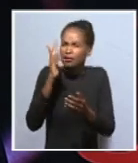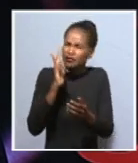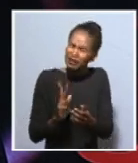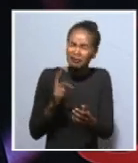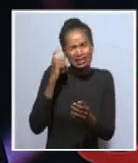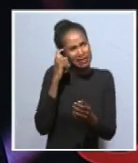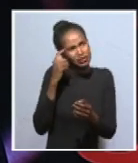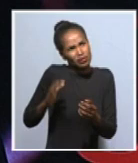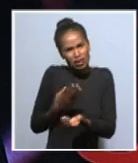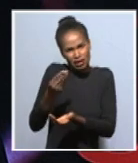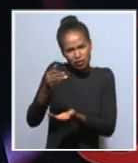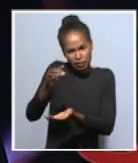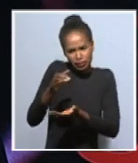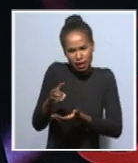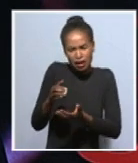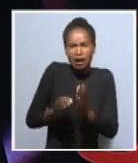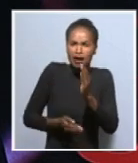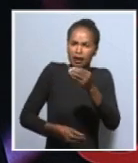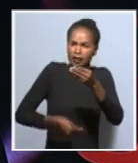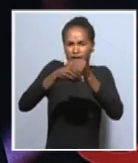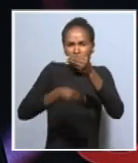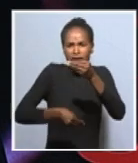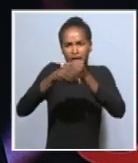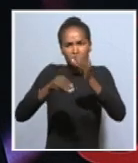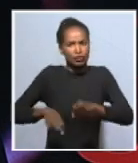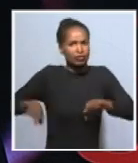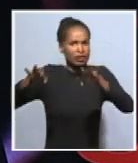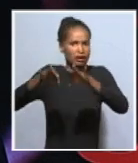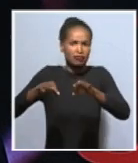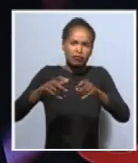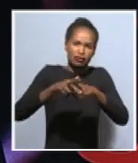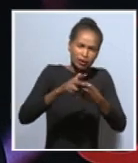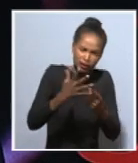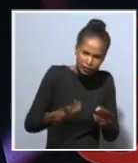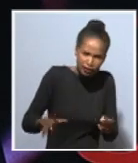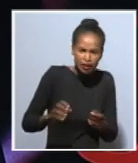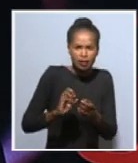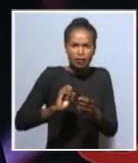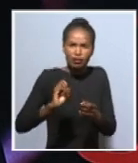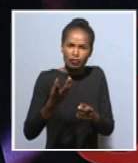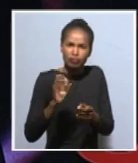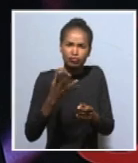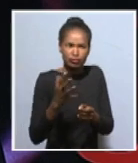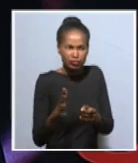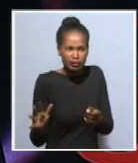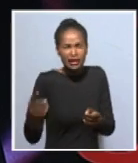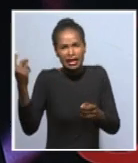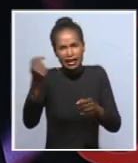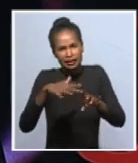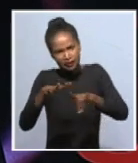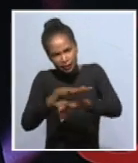purposes, inputs, irrigation systems, boreholes, or restocking on the livestock